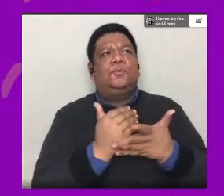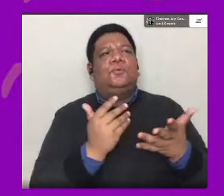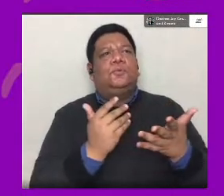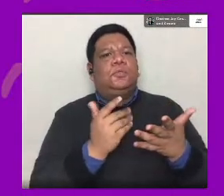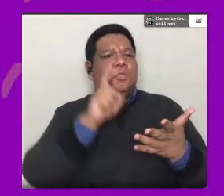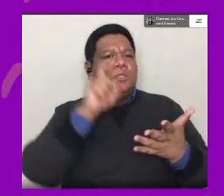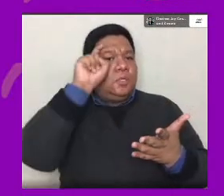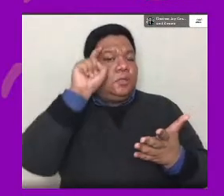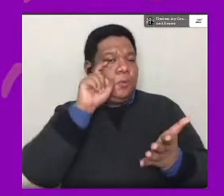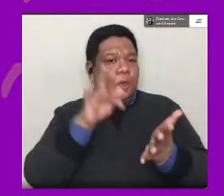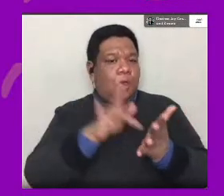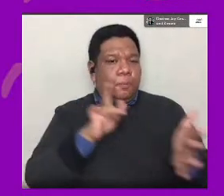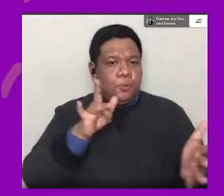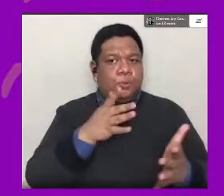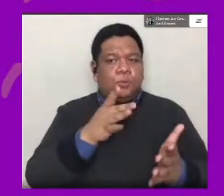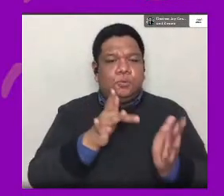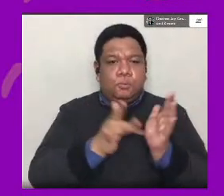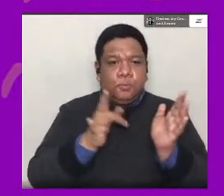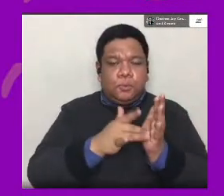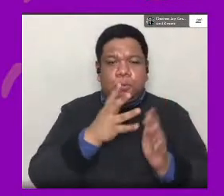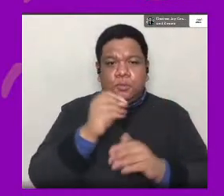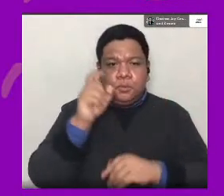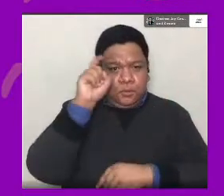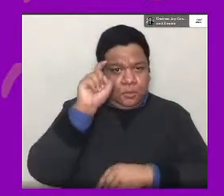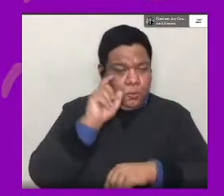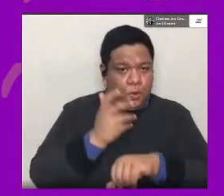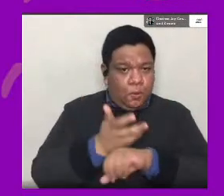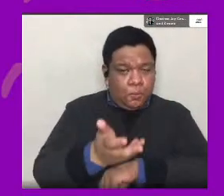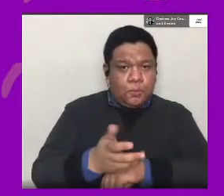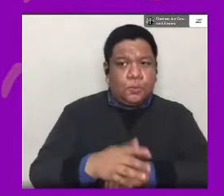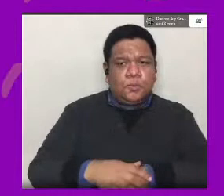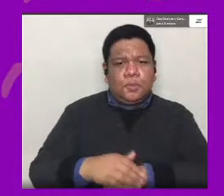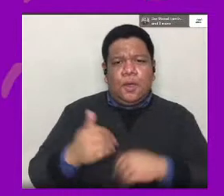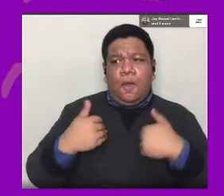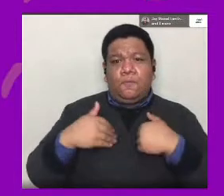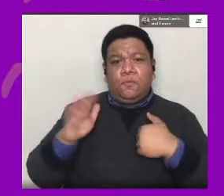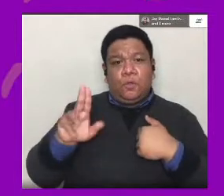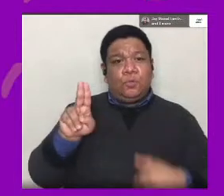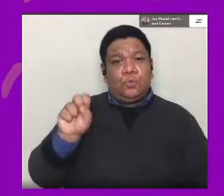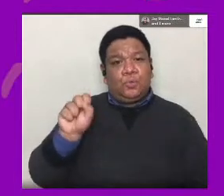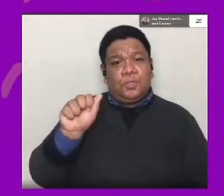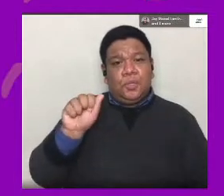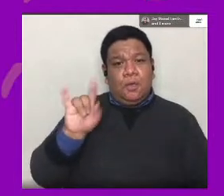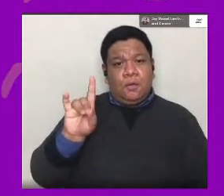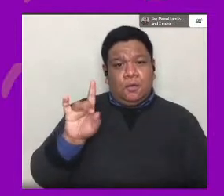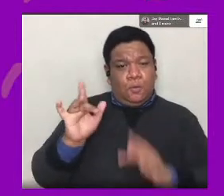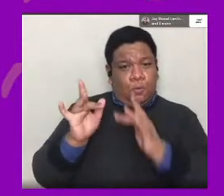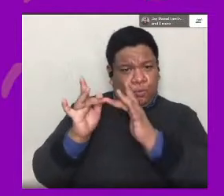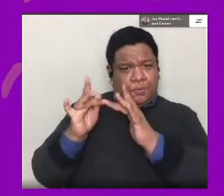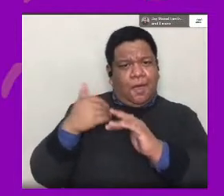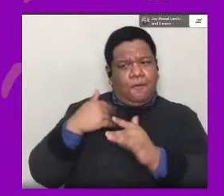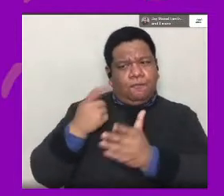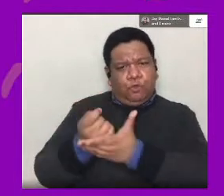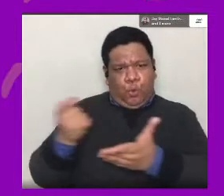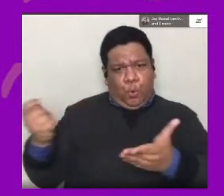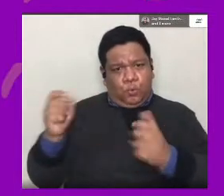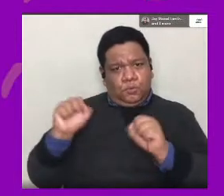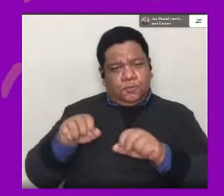abuse toolkit on the USAID website. And I'll also include, just so that you have it,